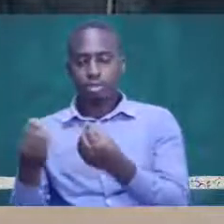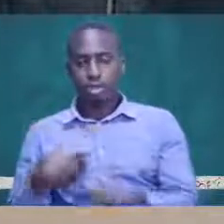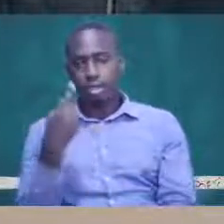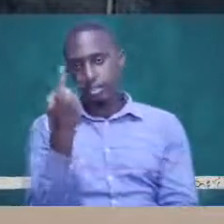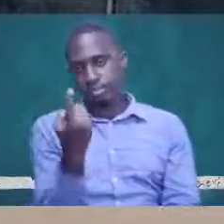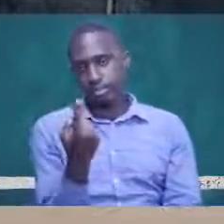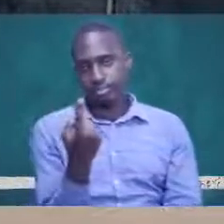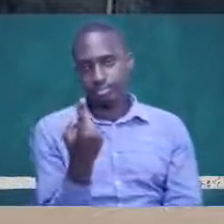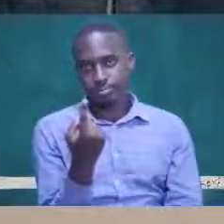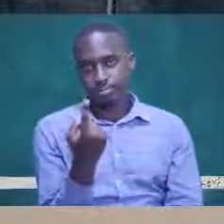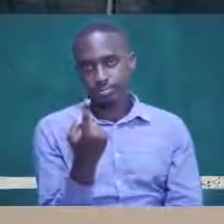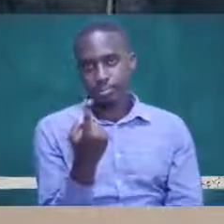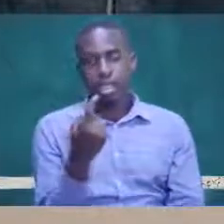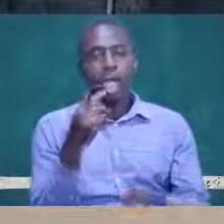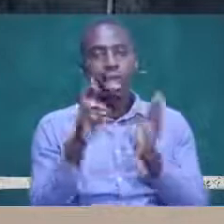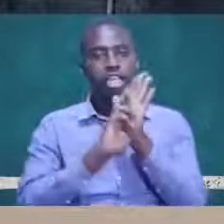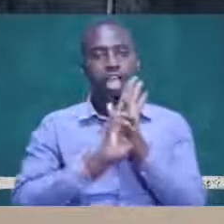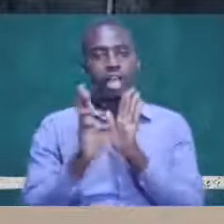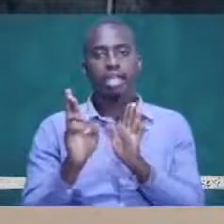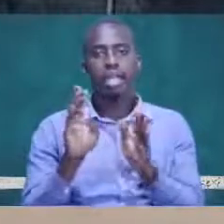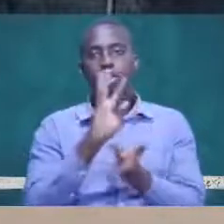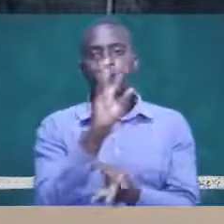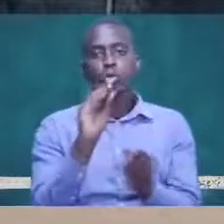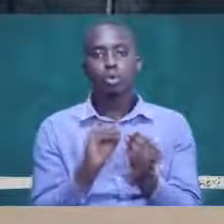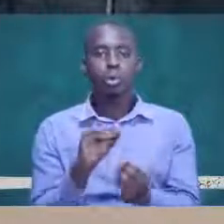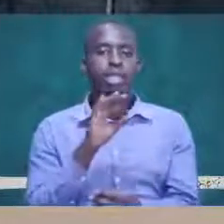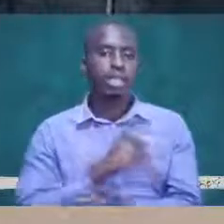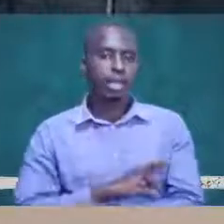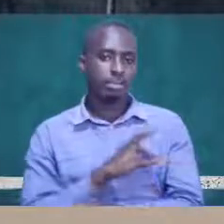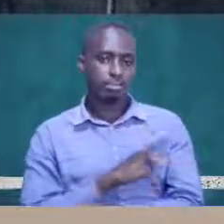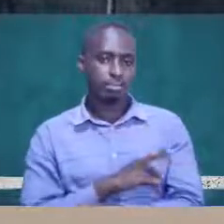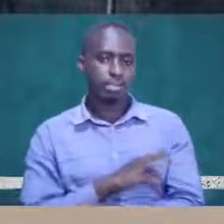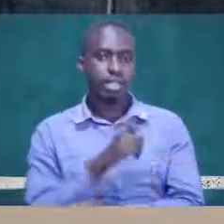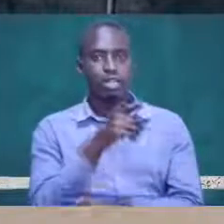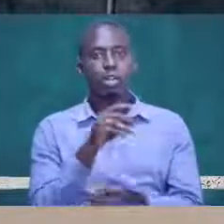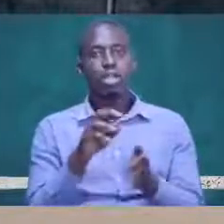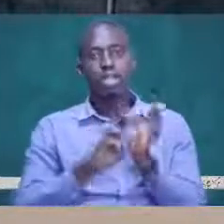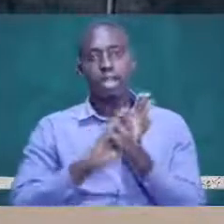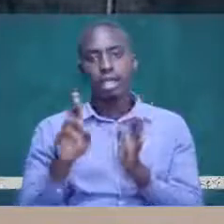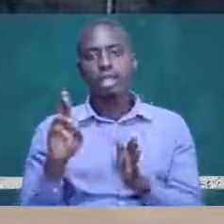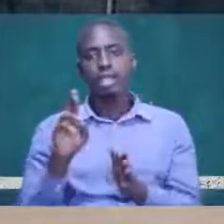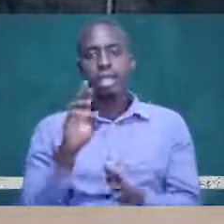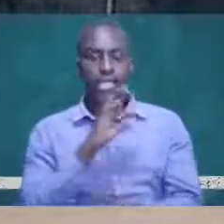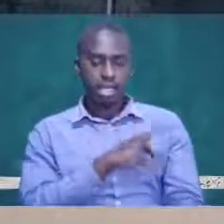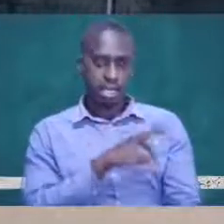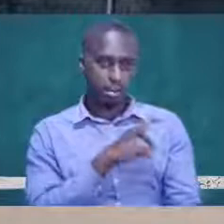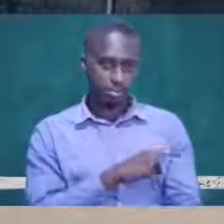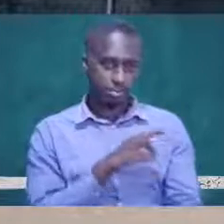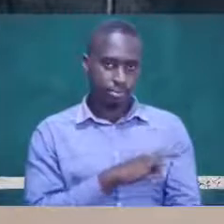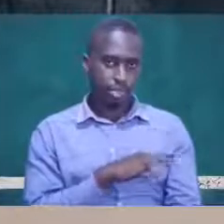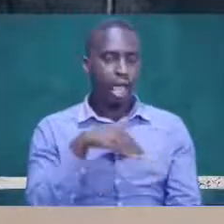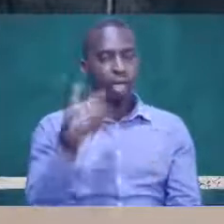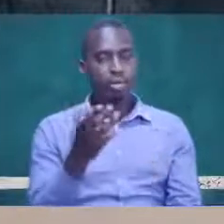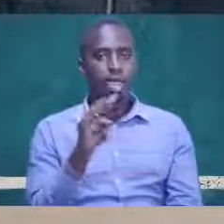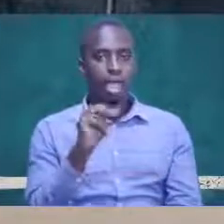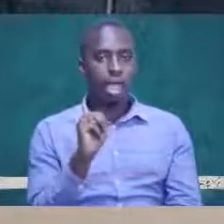1, which presents the total income, which presents income. Marginal propensity